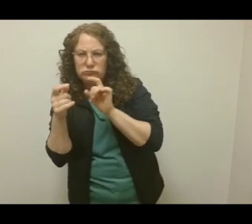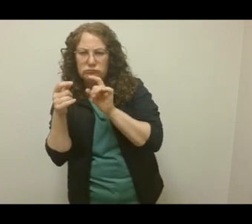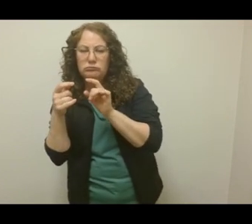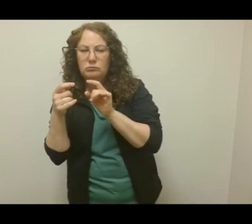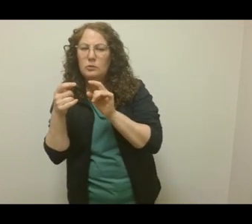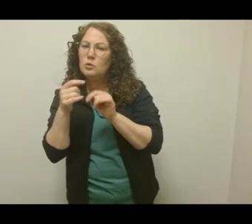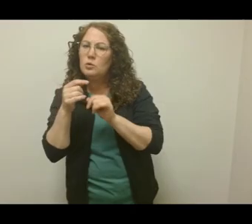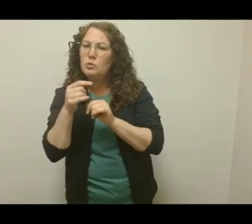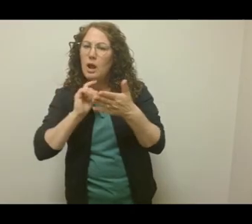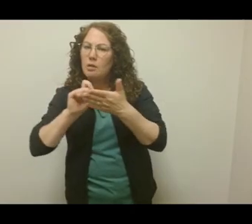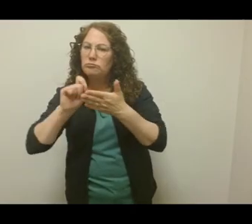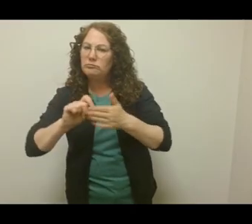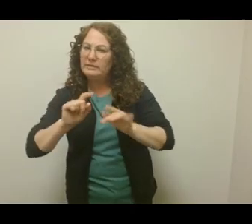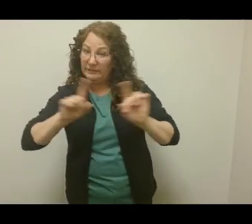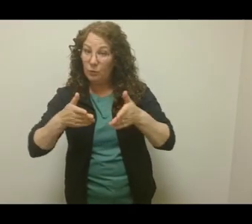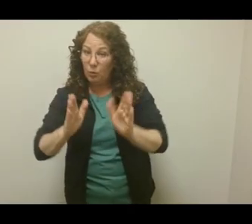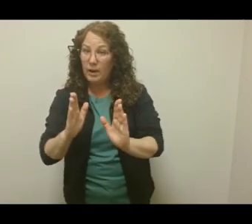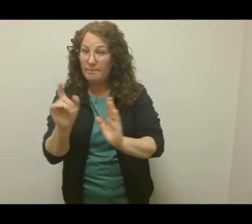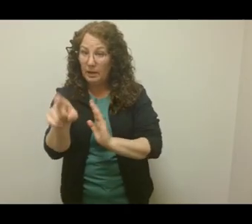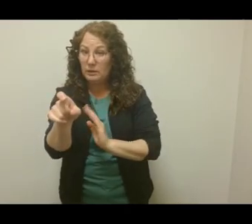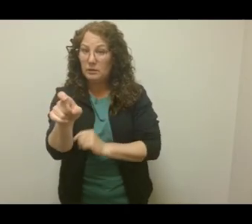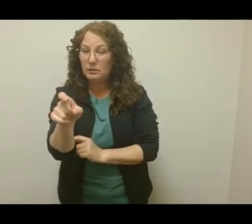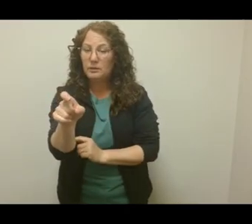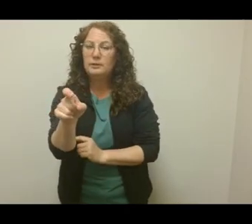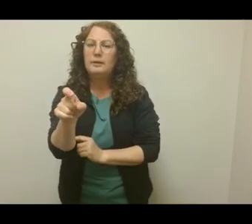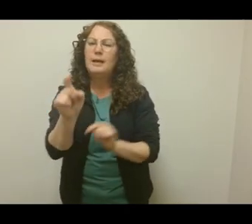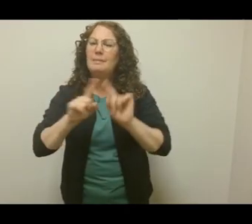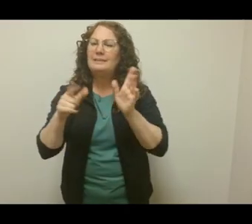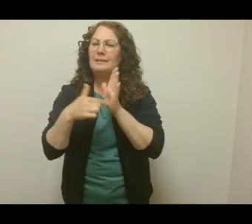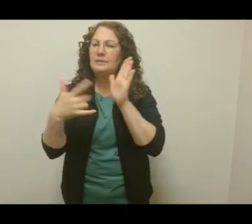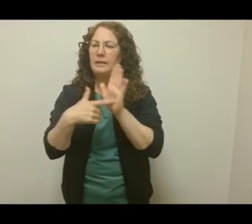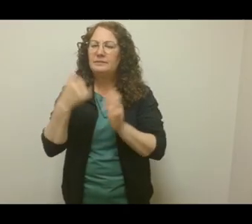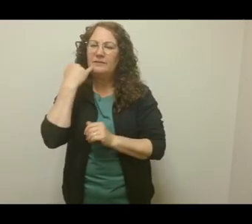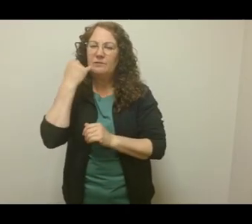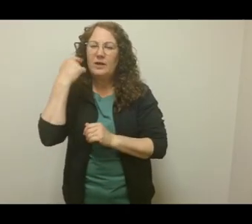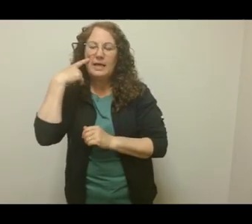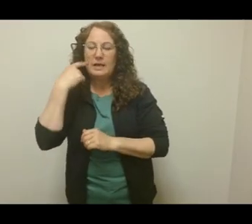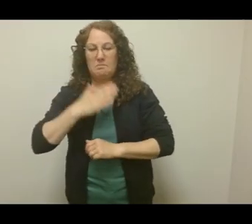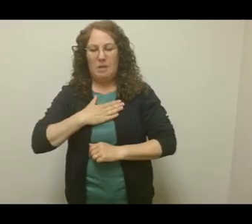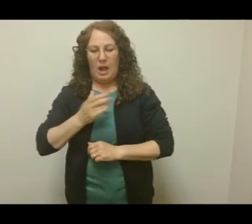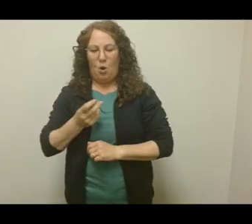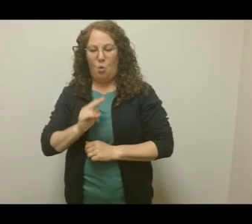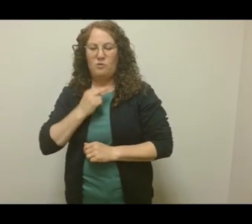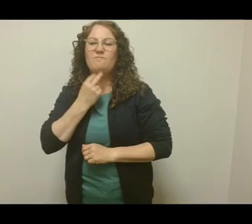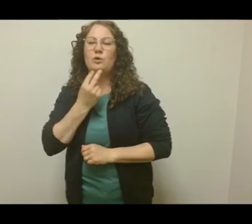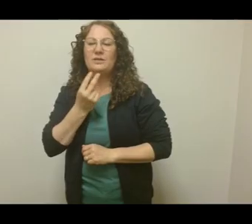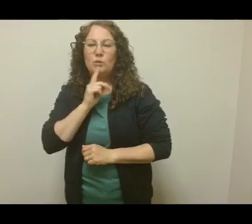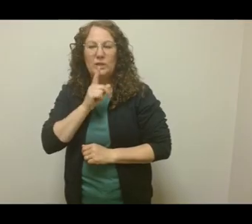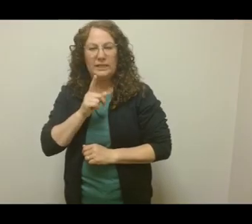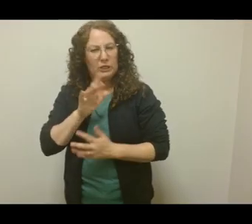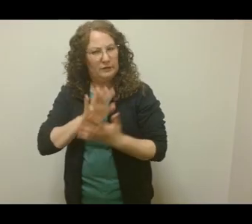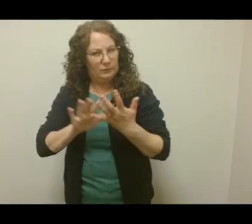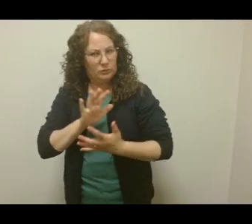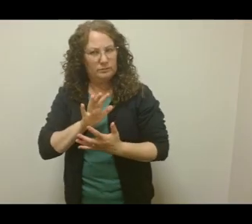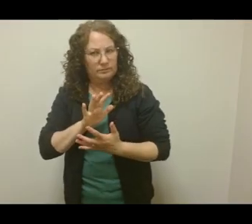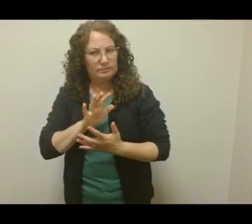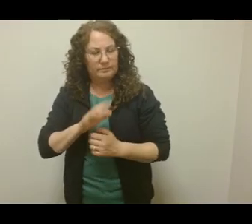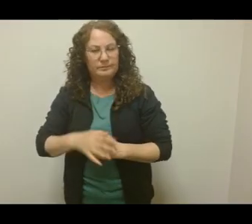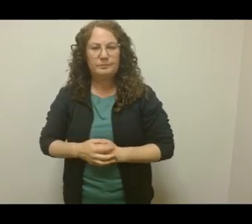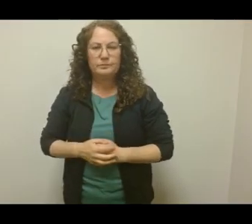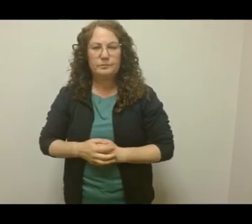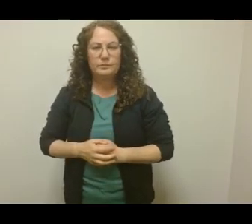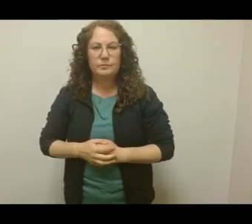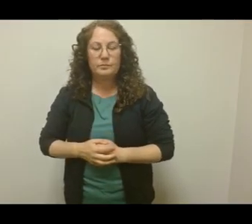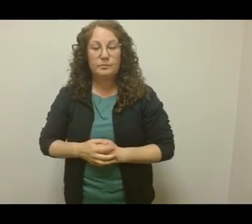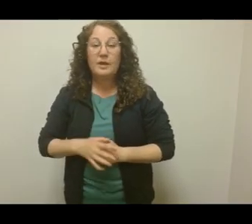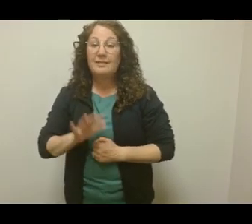by writing it in a different way. Sometimes when we think about it as our own voice, that can be a bit confusing. In those cases,